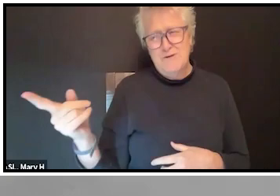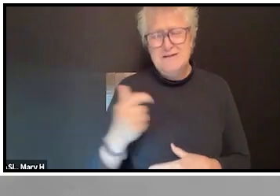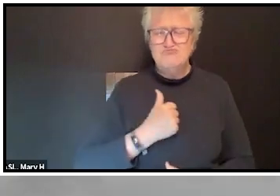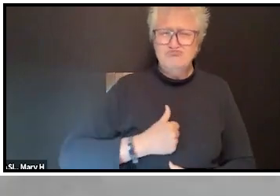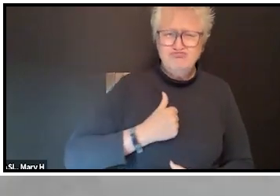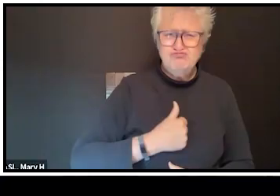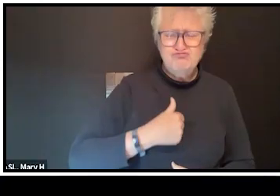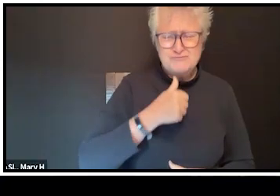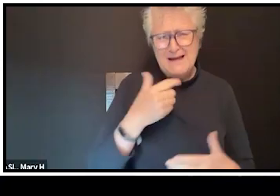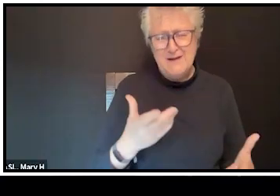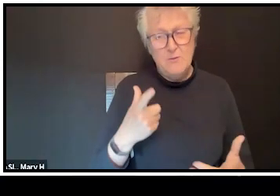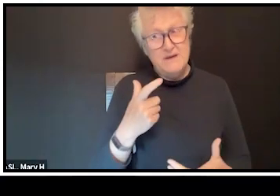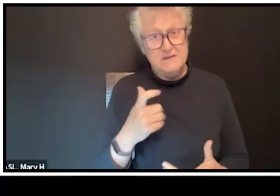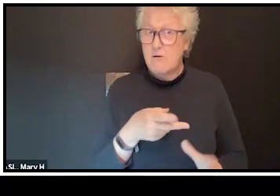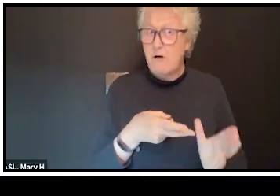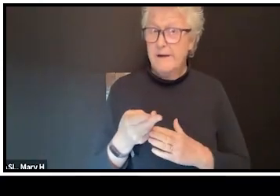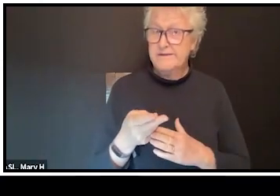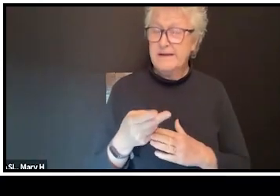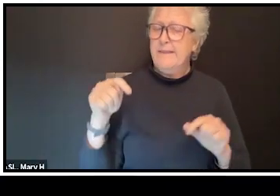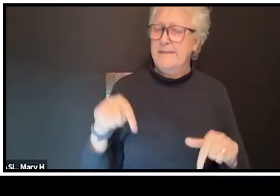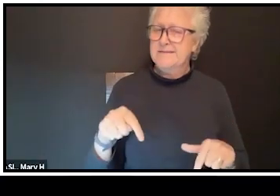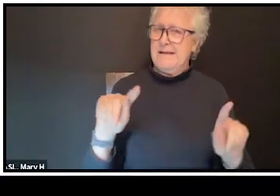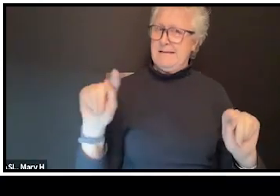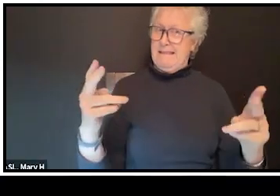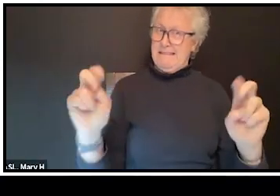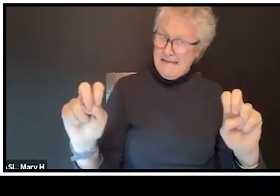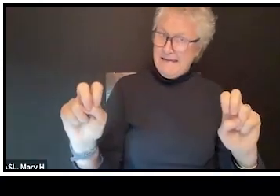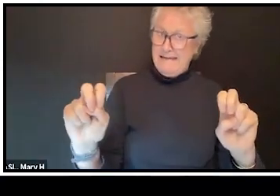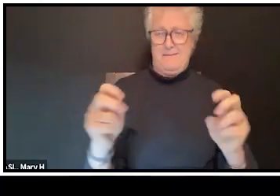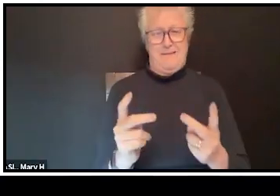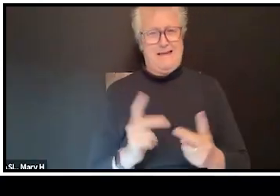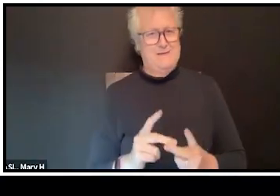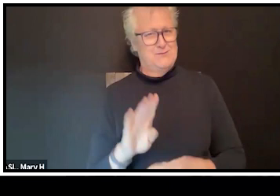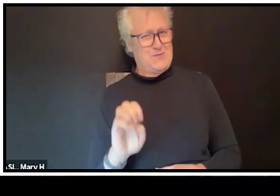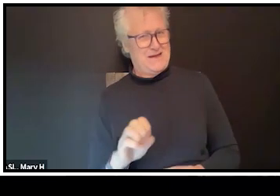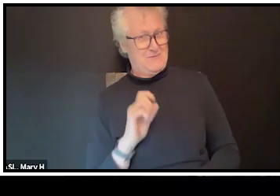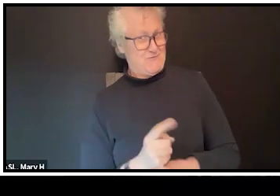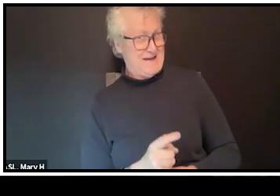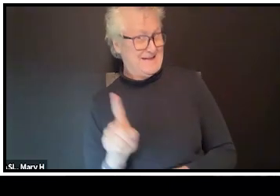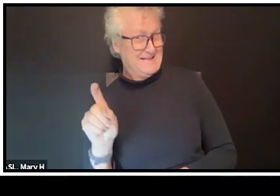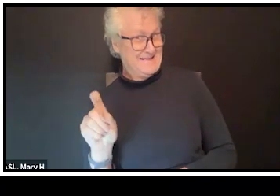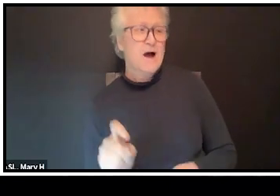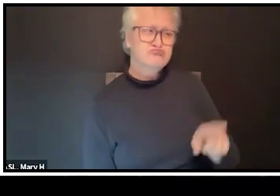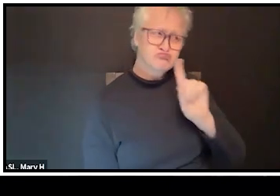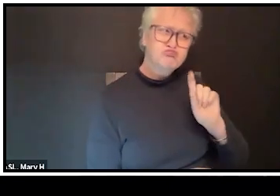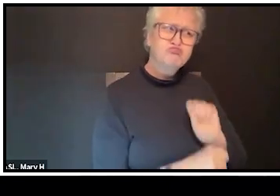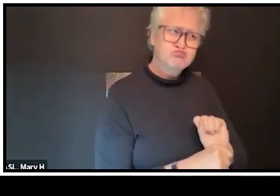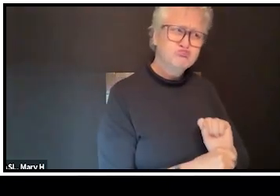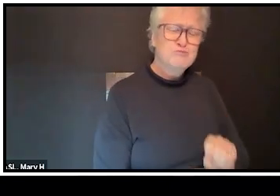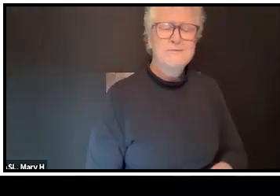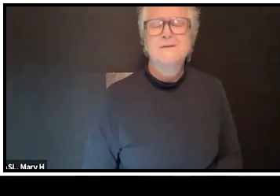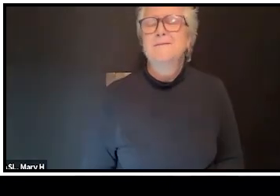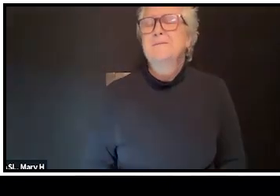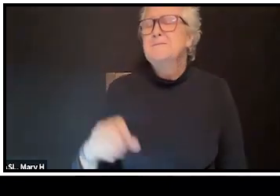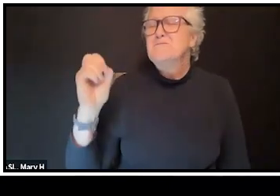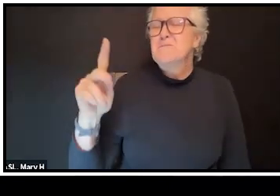it's the place to be, right? It sure is. Yes. So okay, Keith, why don't you